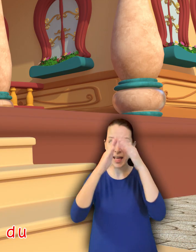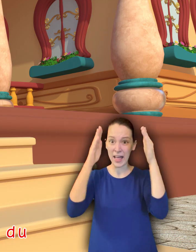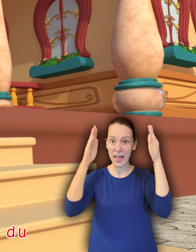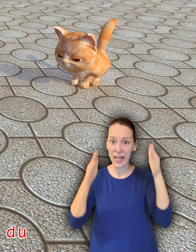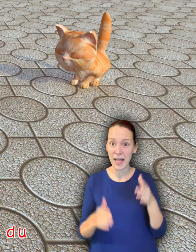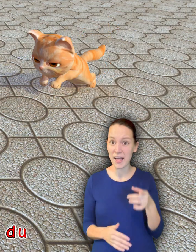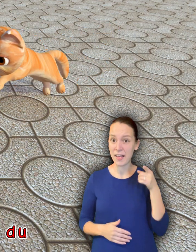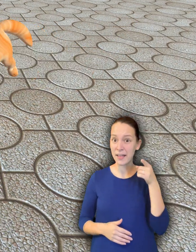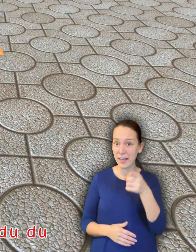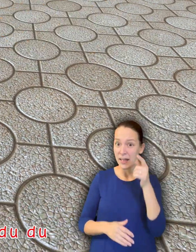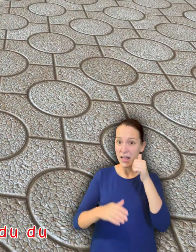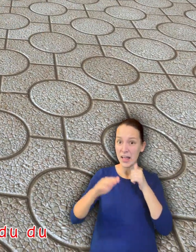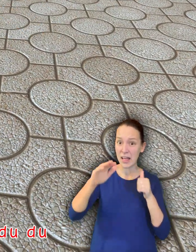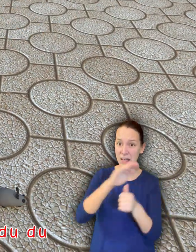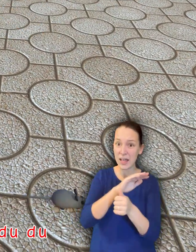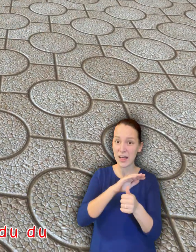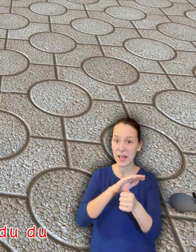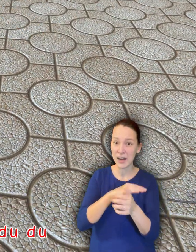house